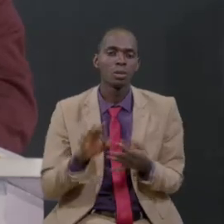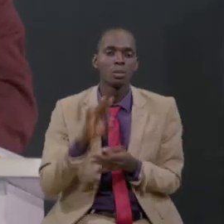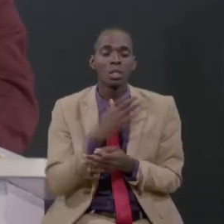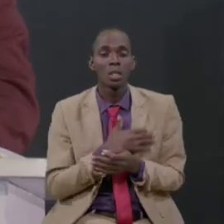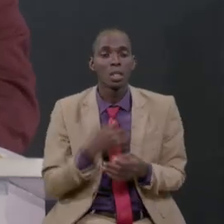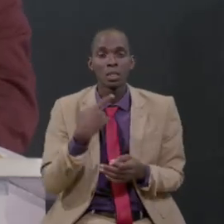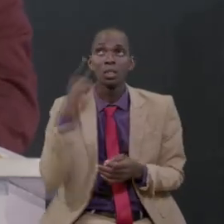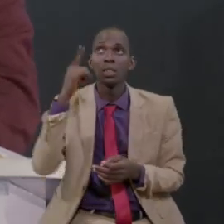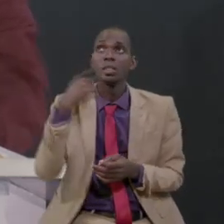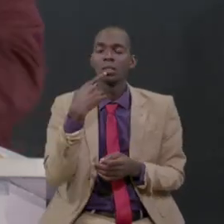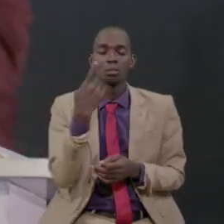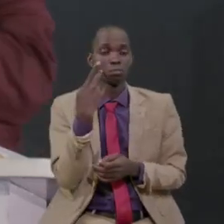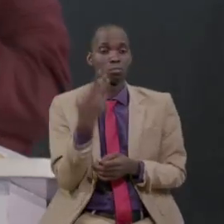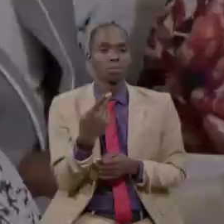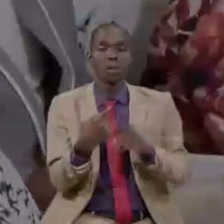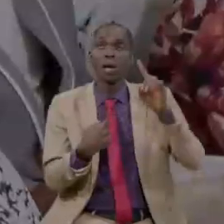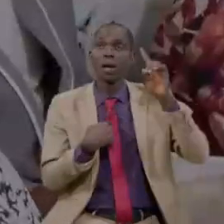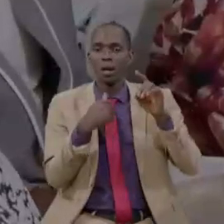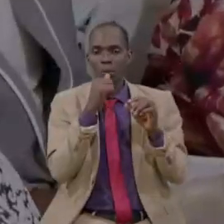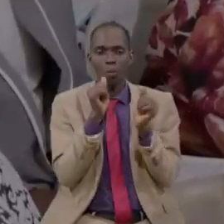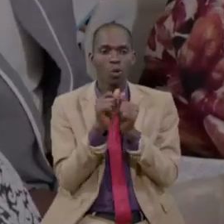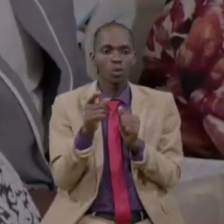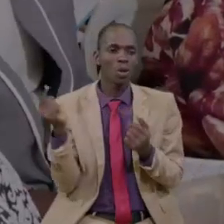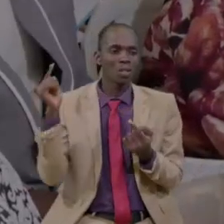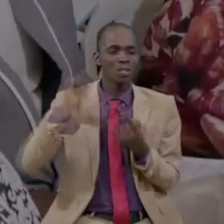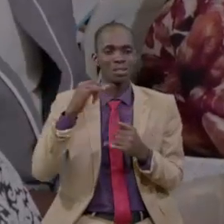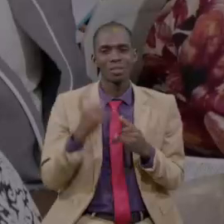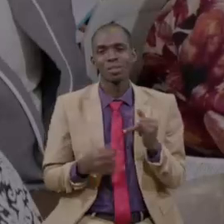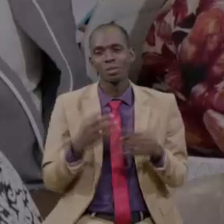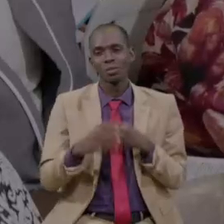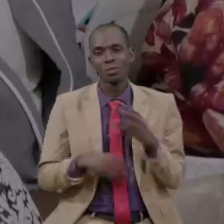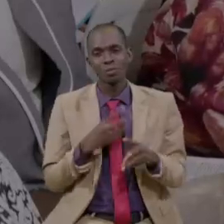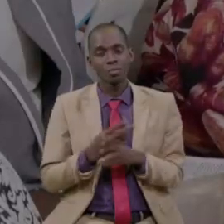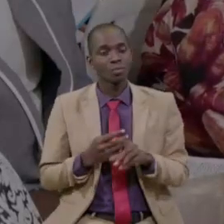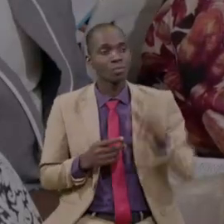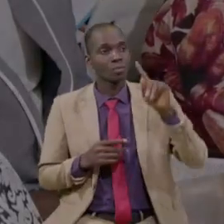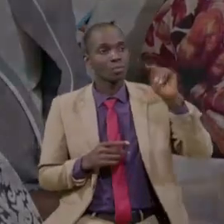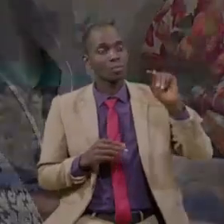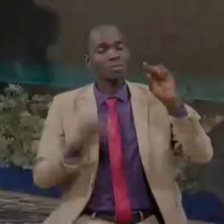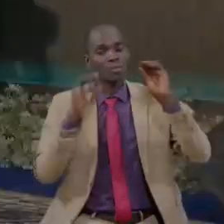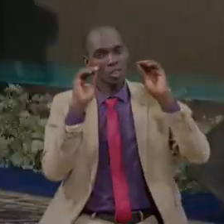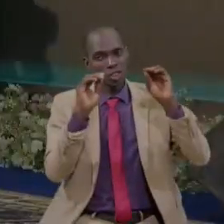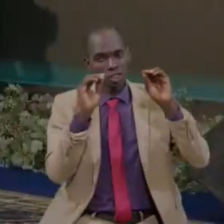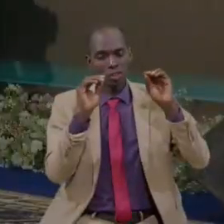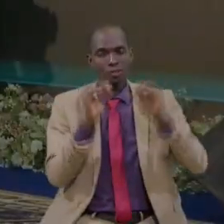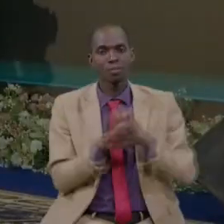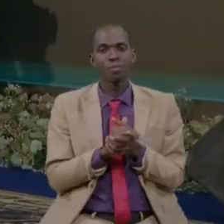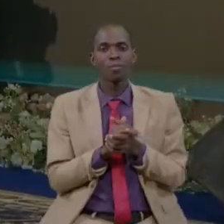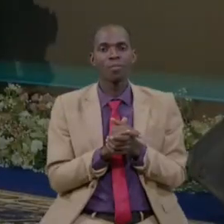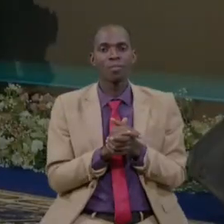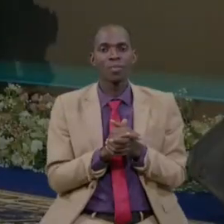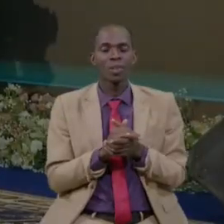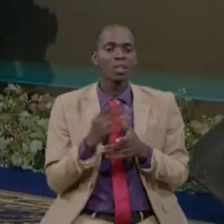the end of the world. There's another teach, another teach. That's the next verse there, verse 20. He